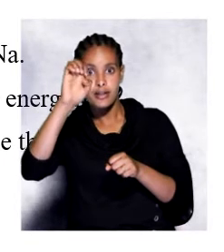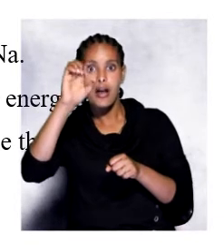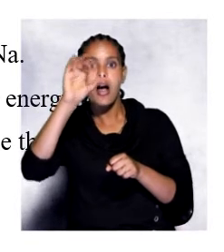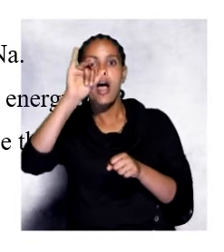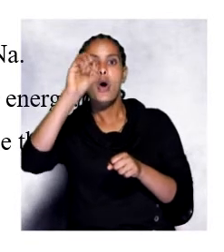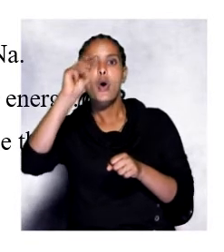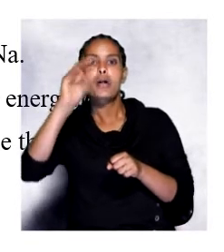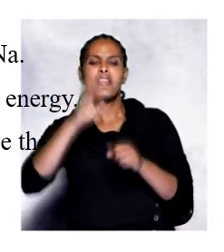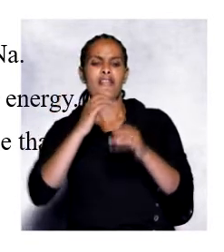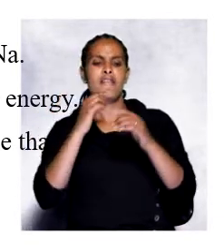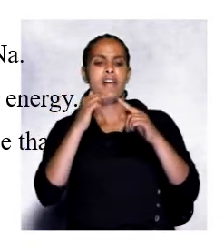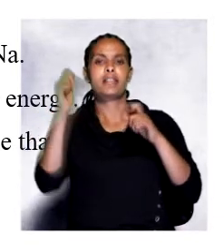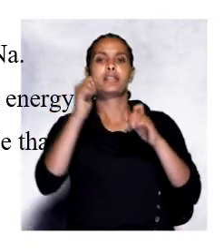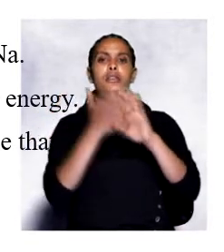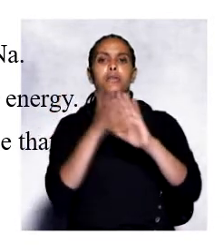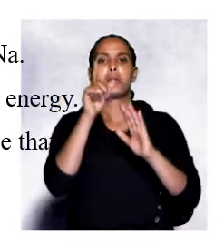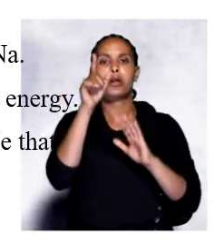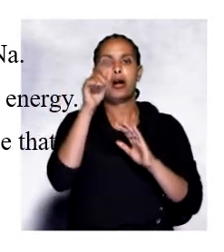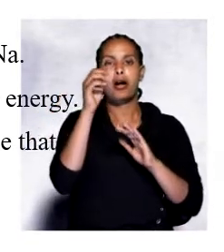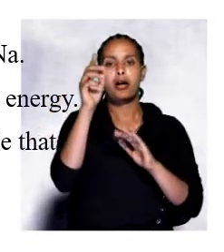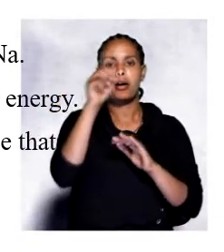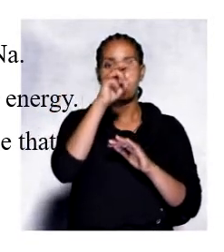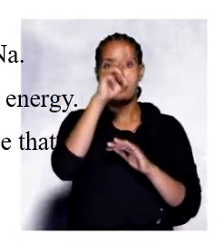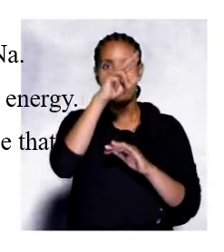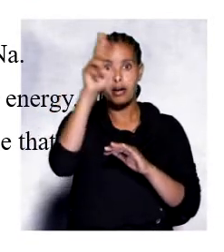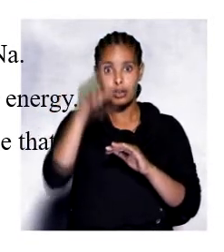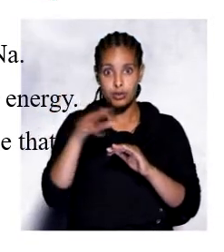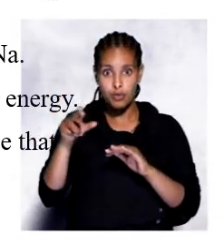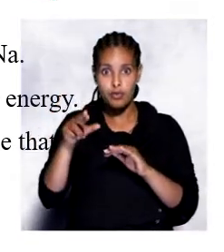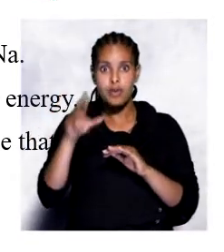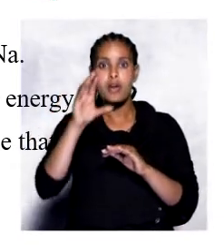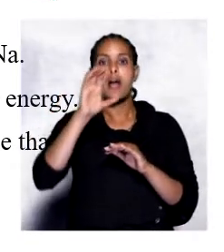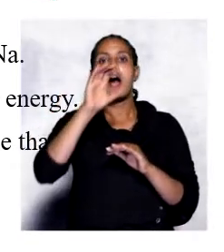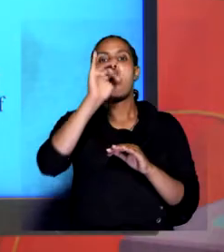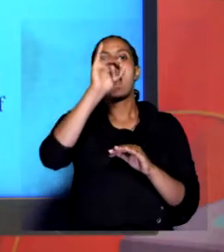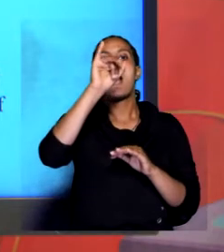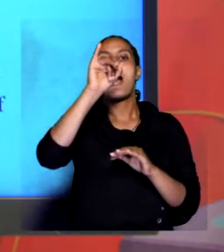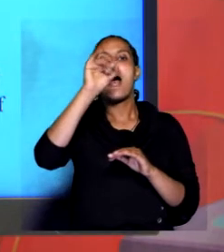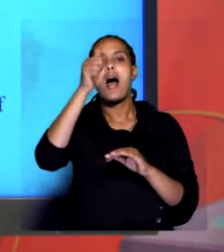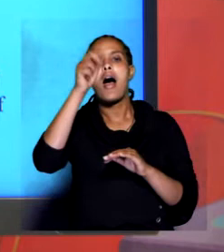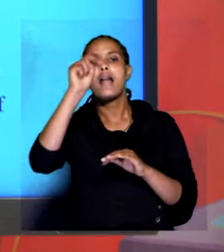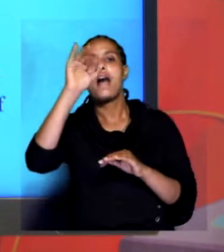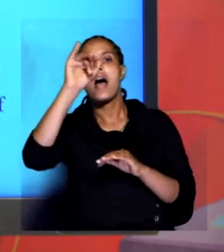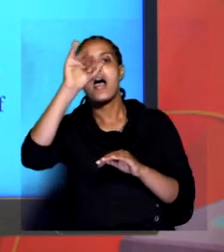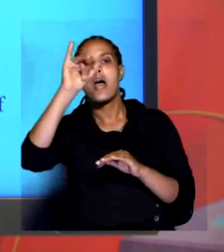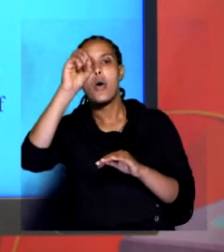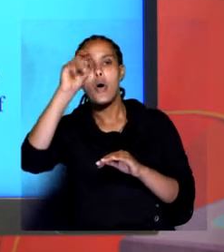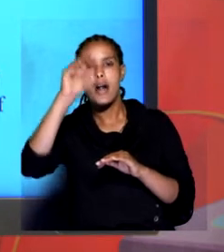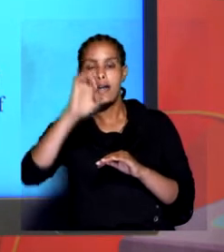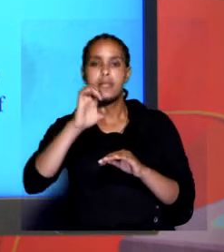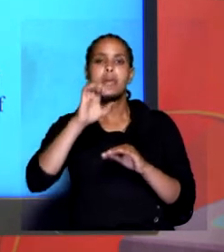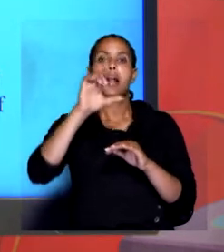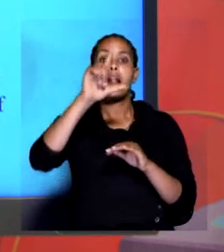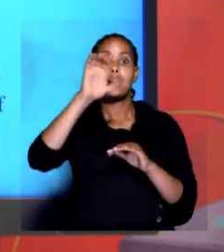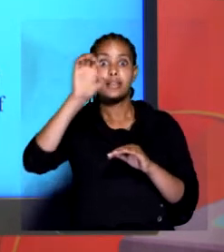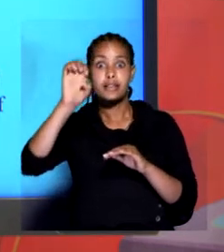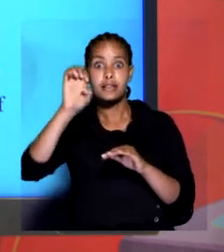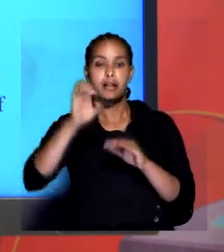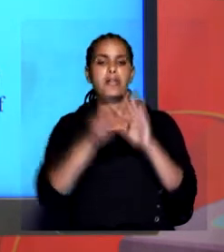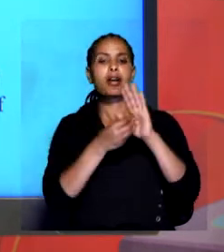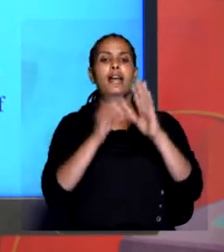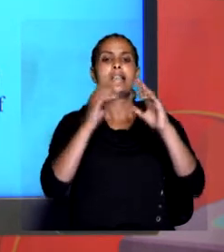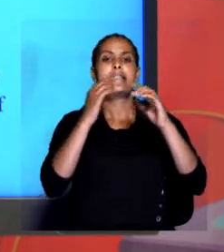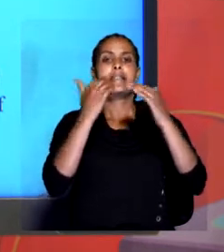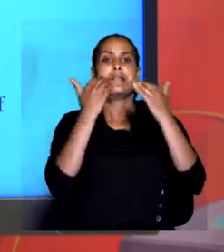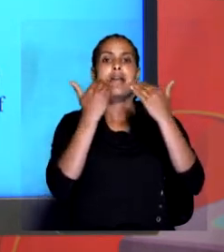inversely proportional to radius of cation and radius of anion. You see? Lattice energy is affected by size